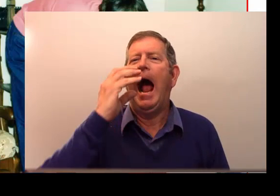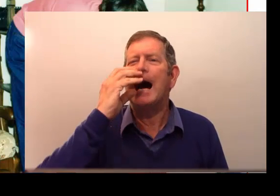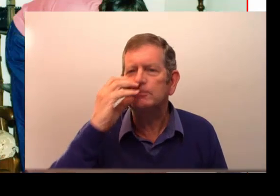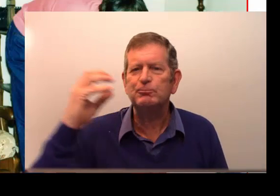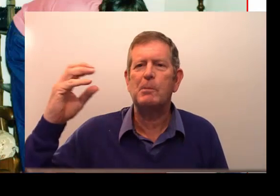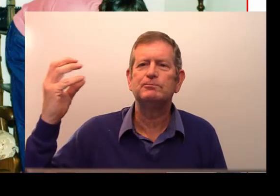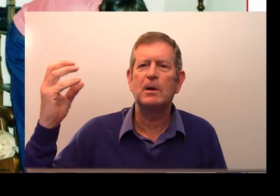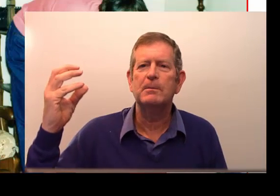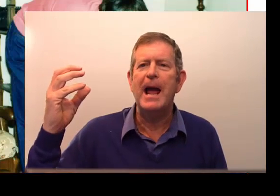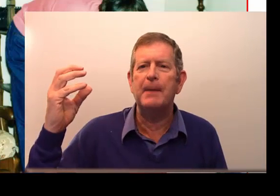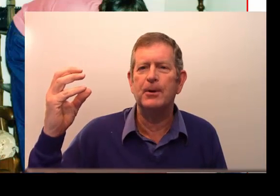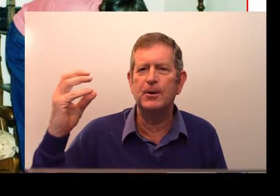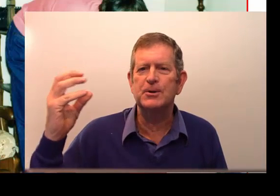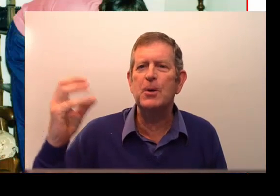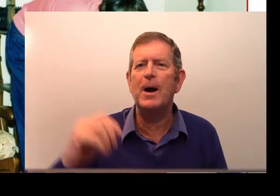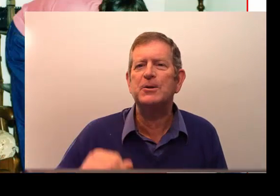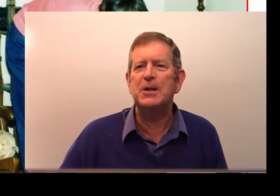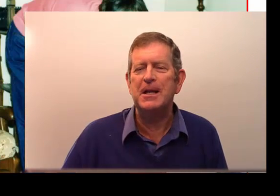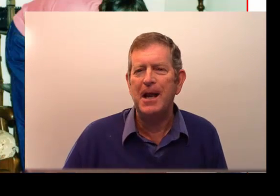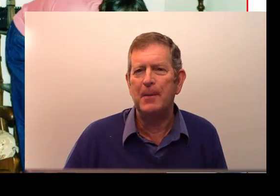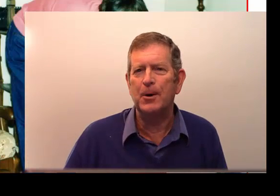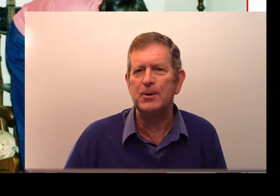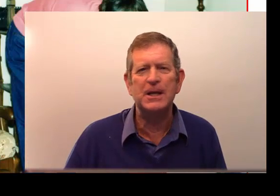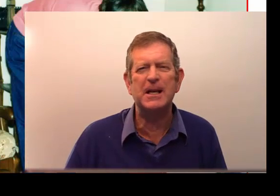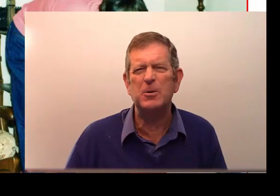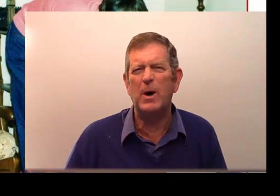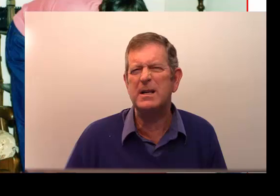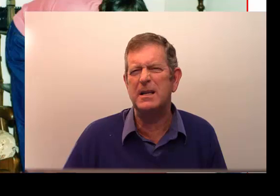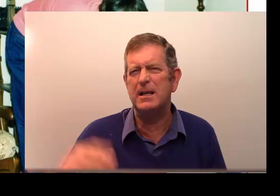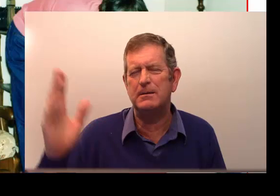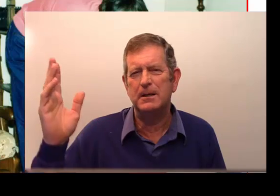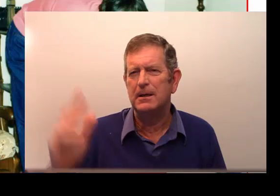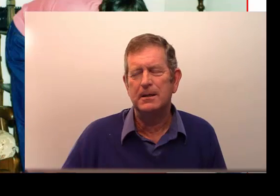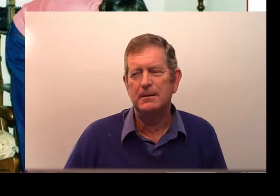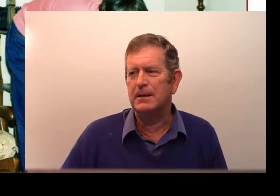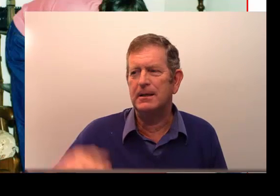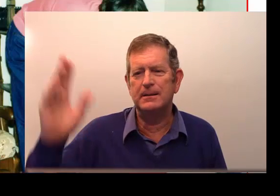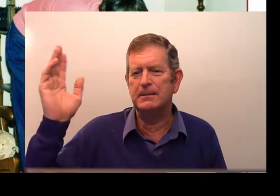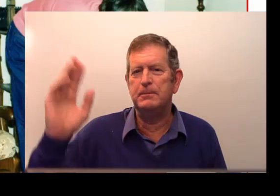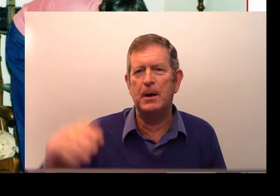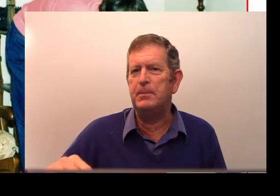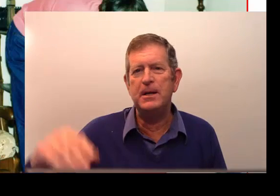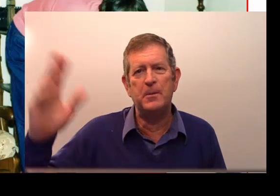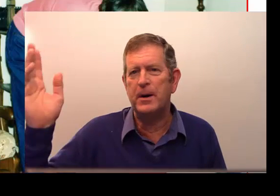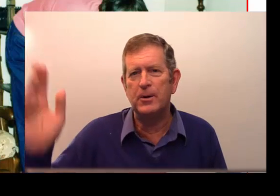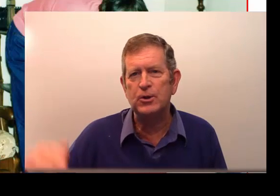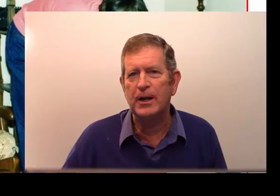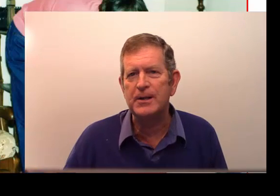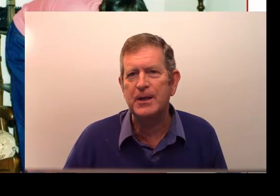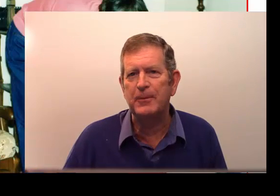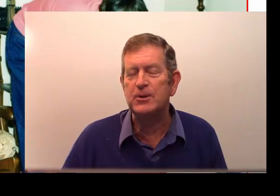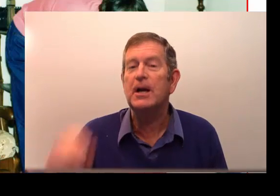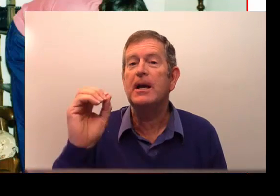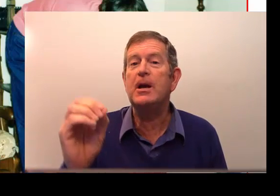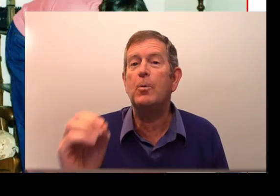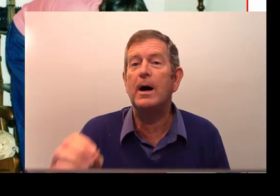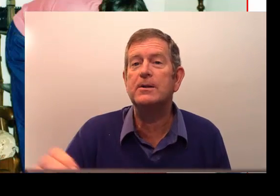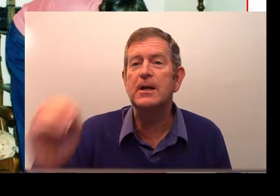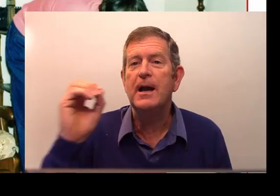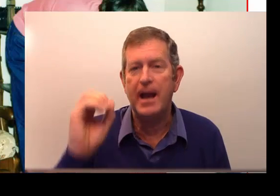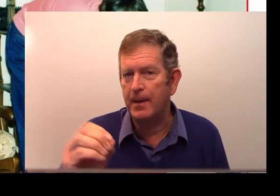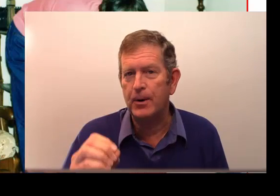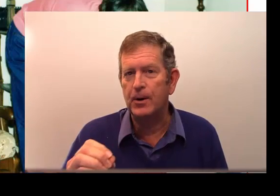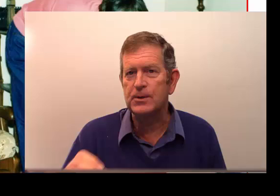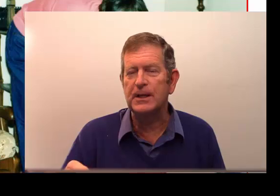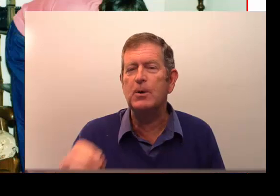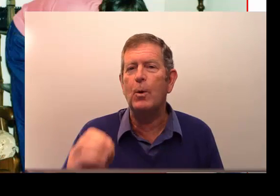eat hamburgers. He wants to eat hamburgers. He doesn't want to eat a peanut butter and jelly sandwich. He